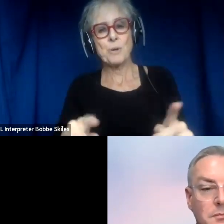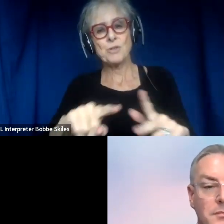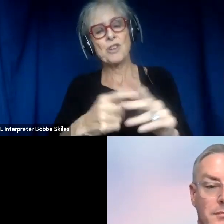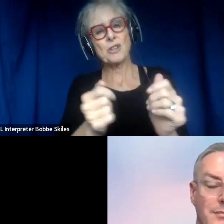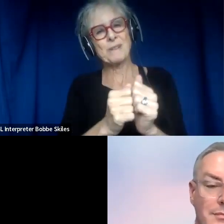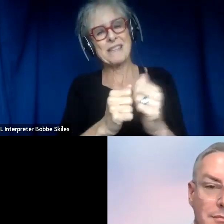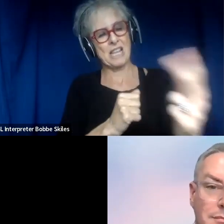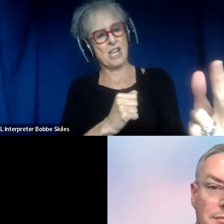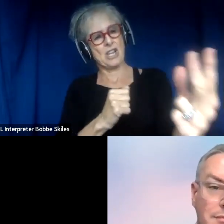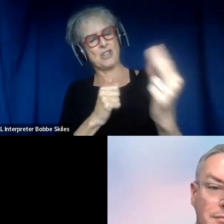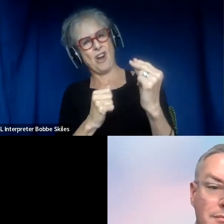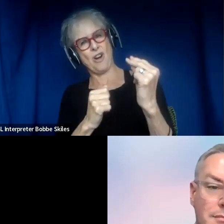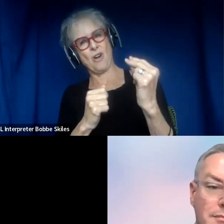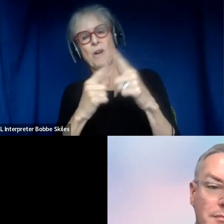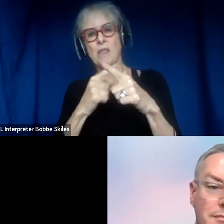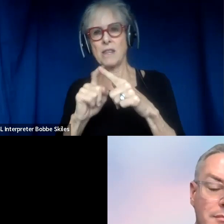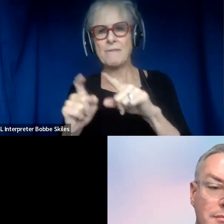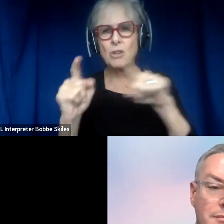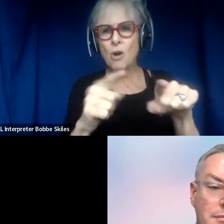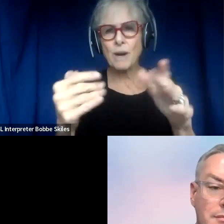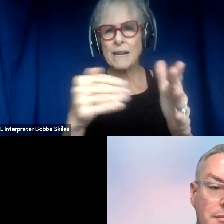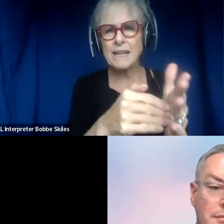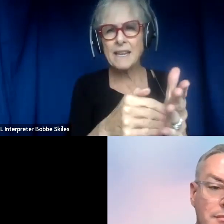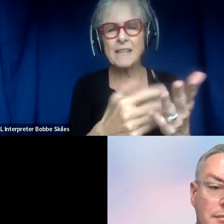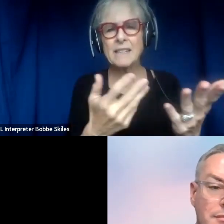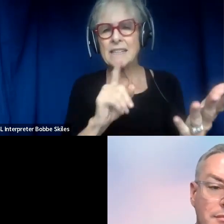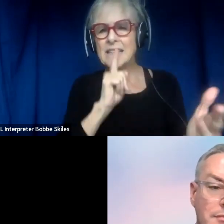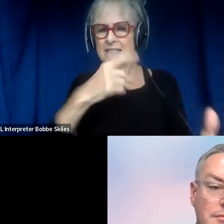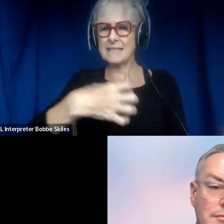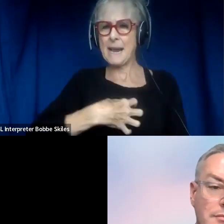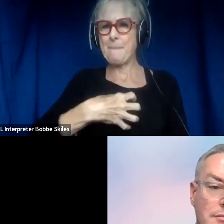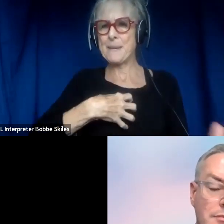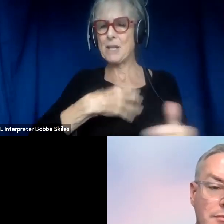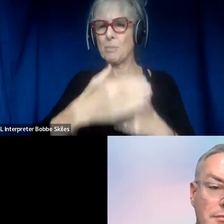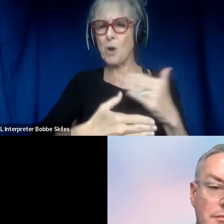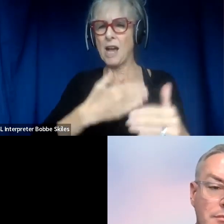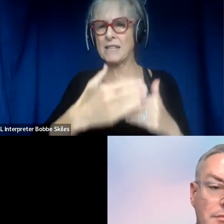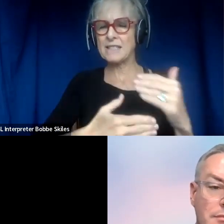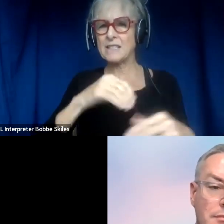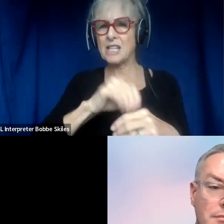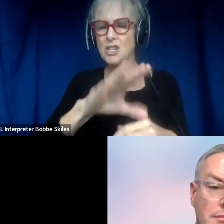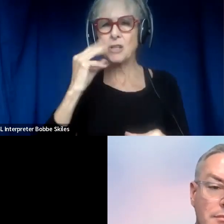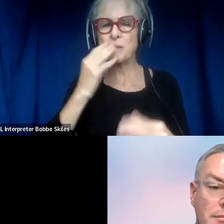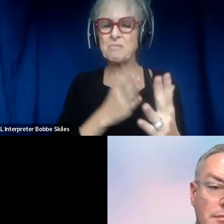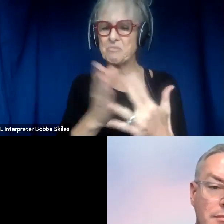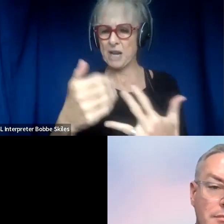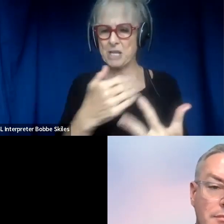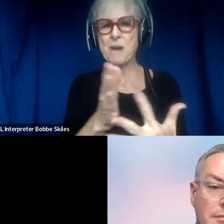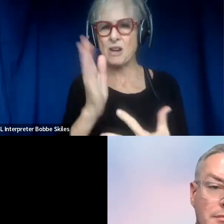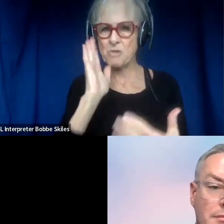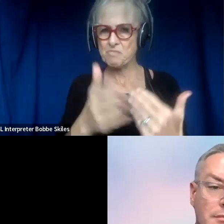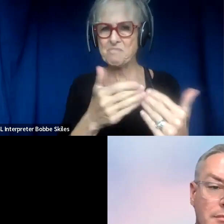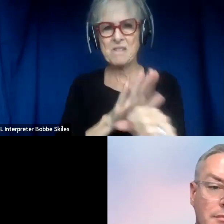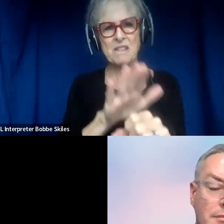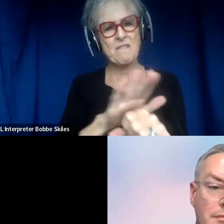and then you have to come back, what is the appeal process in your experience transparent? Would a family know what